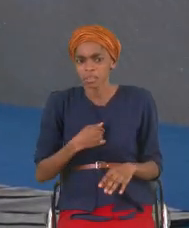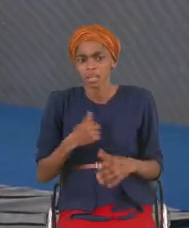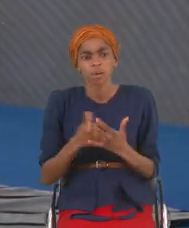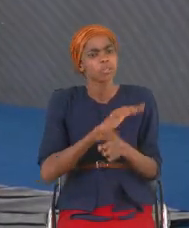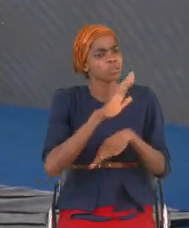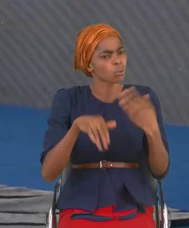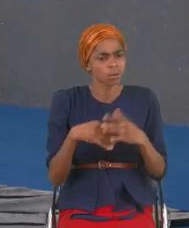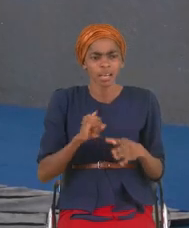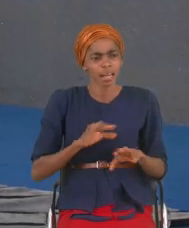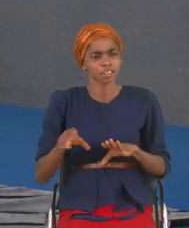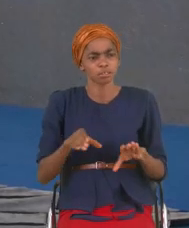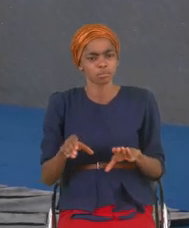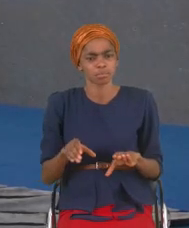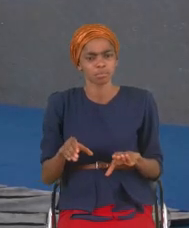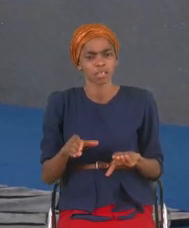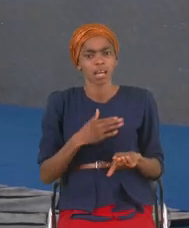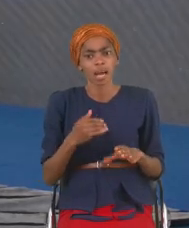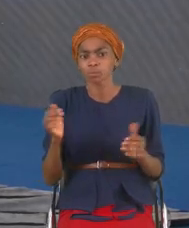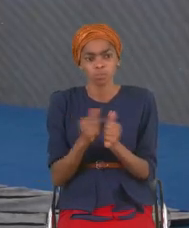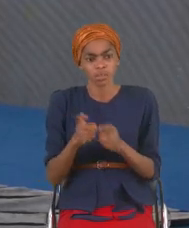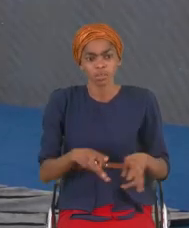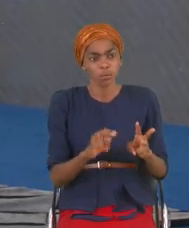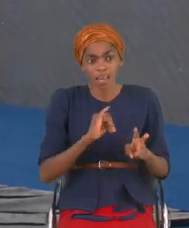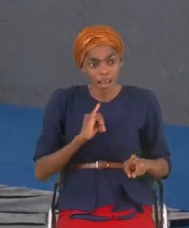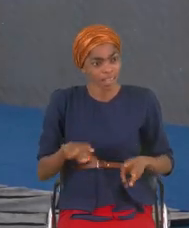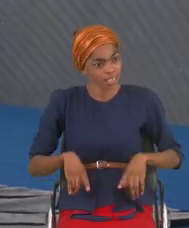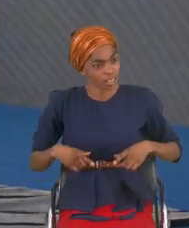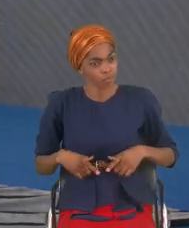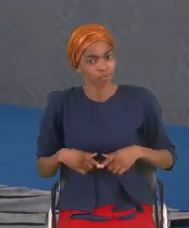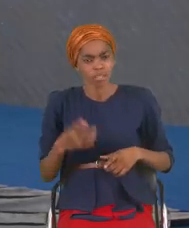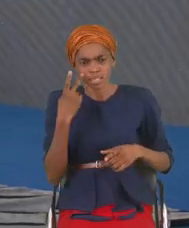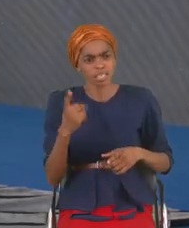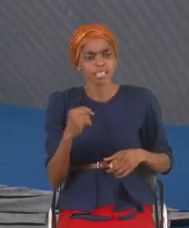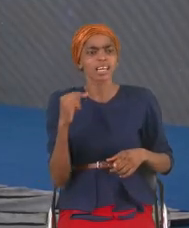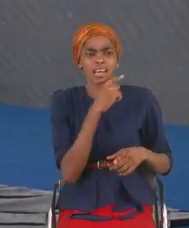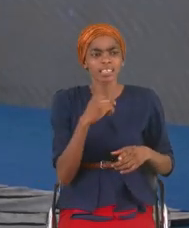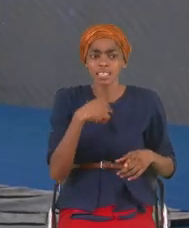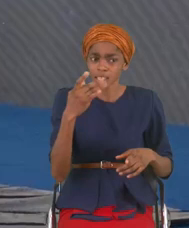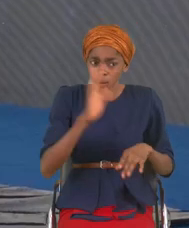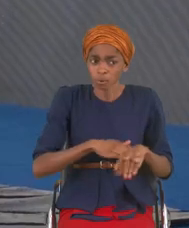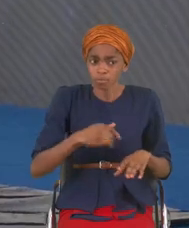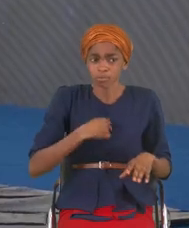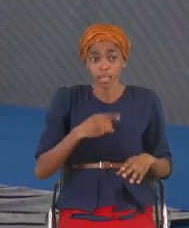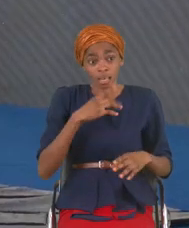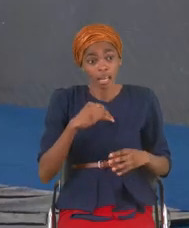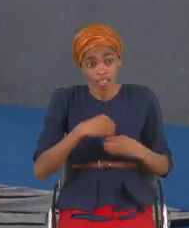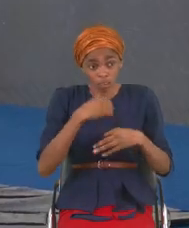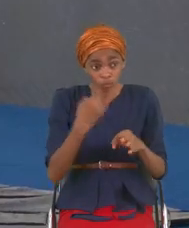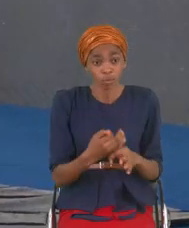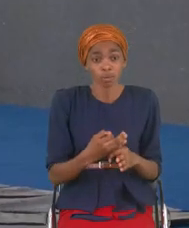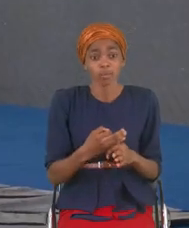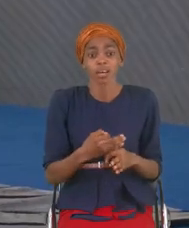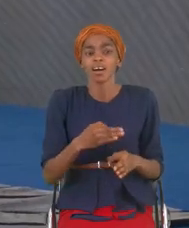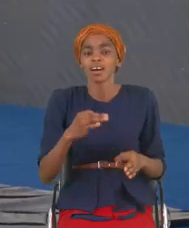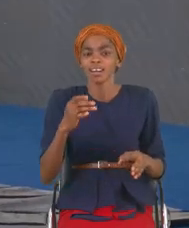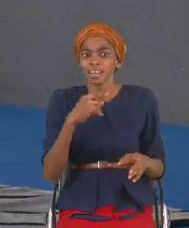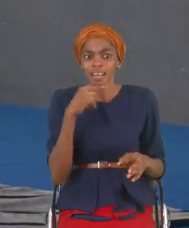do i was the way i minister look at the big lie they formulated and then placed squarely